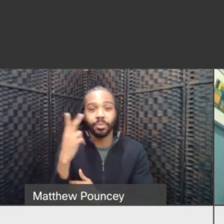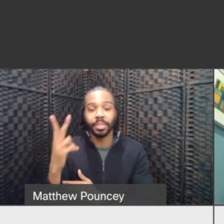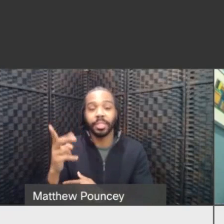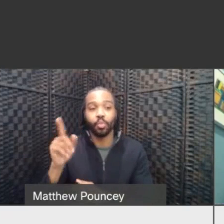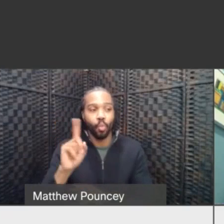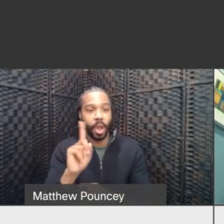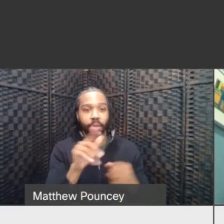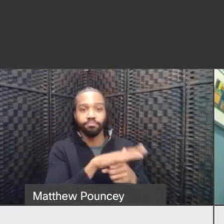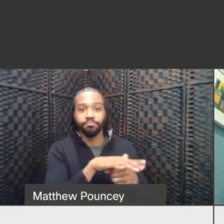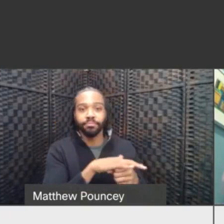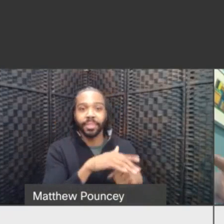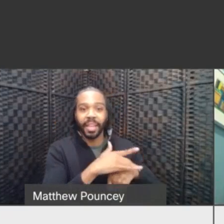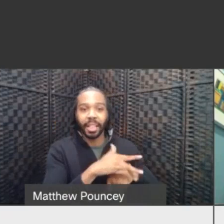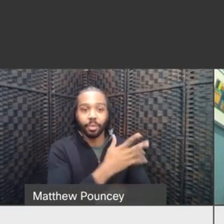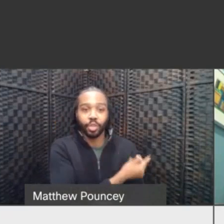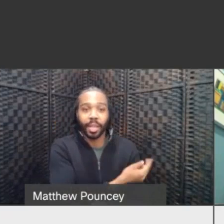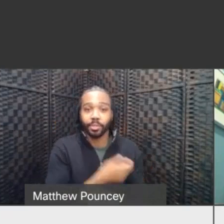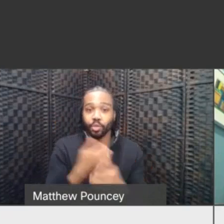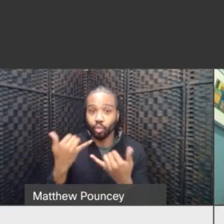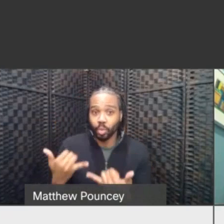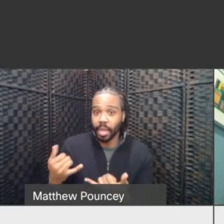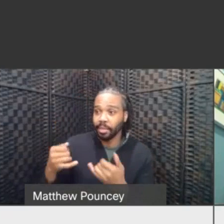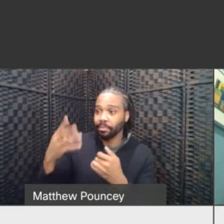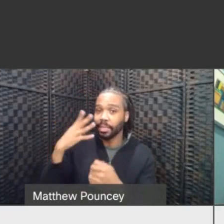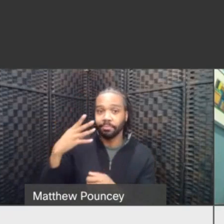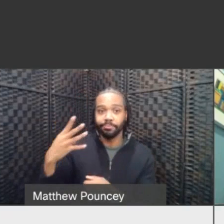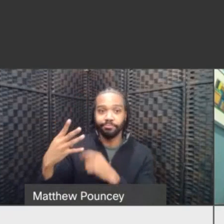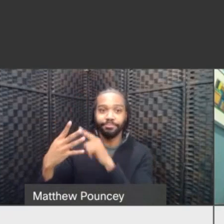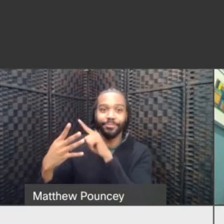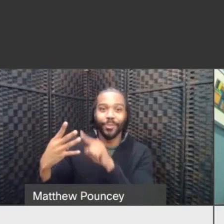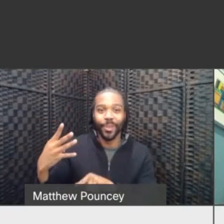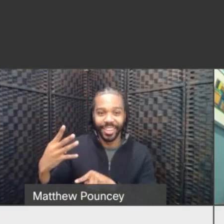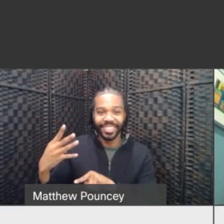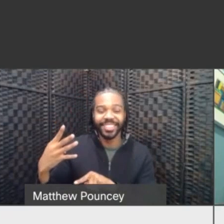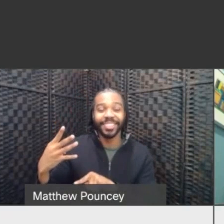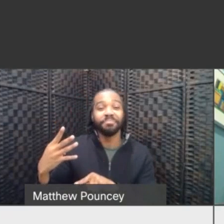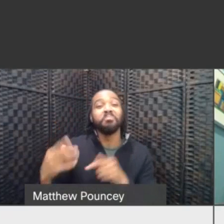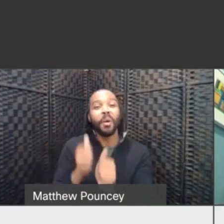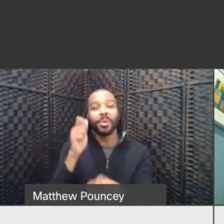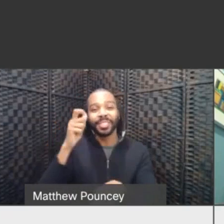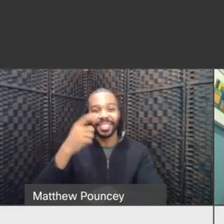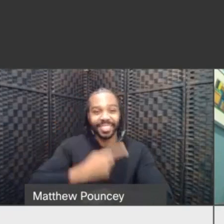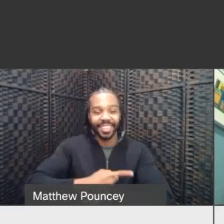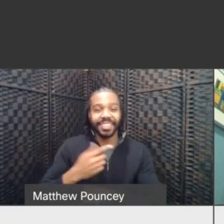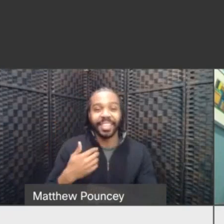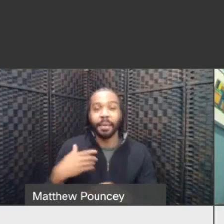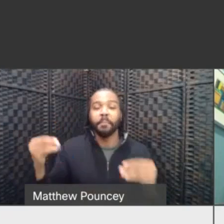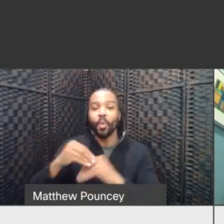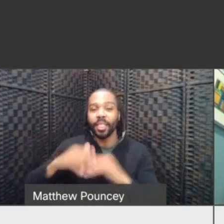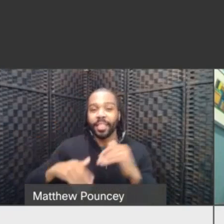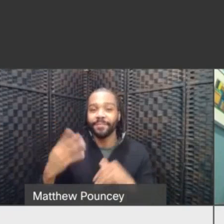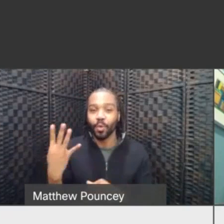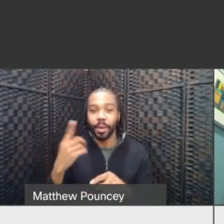in. Today, there are 4 sites. Most days, there are more than that, but you can walk into any of those sites, and